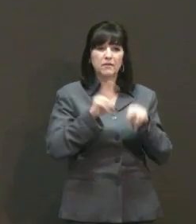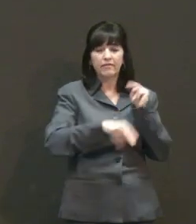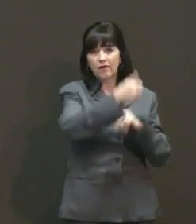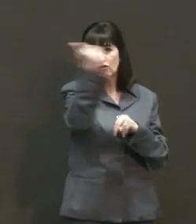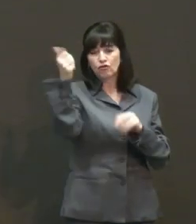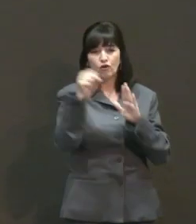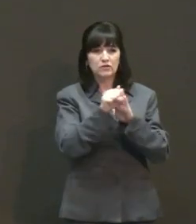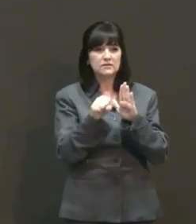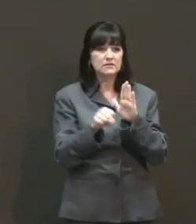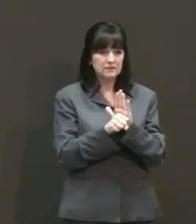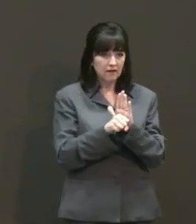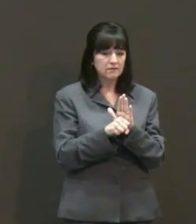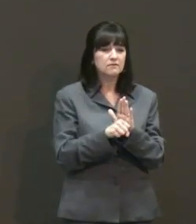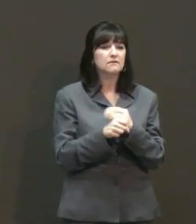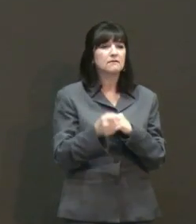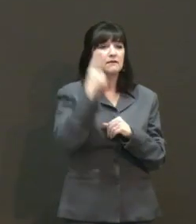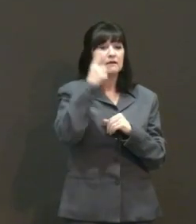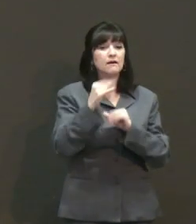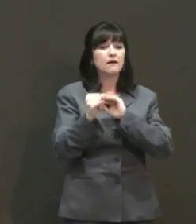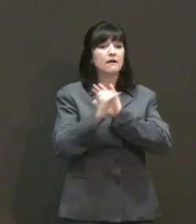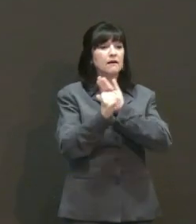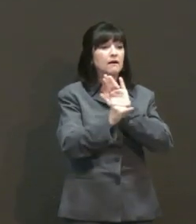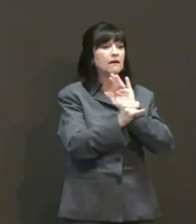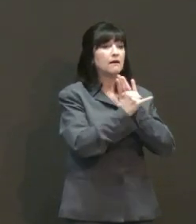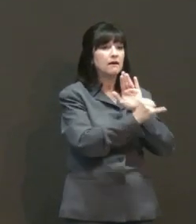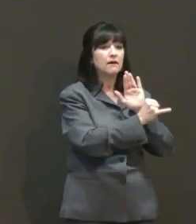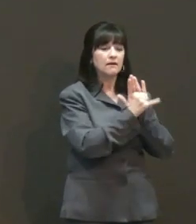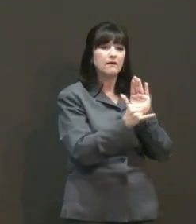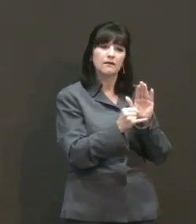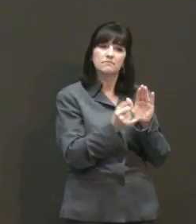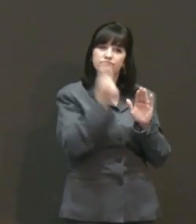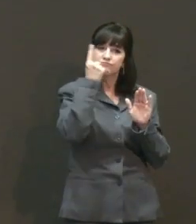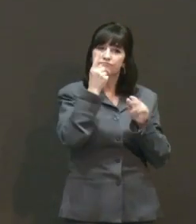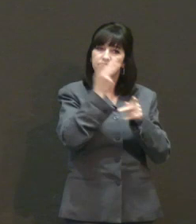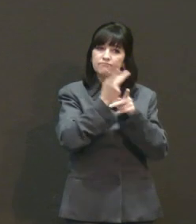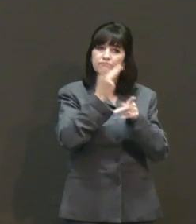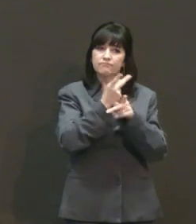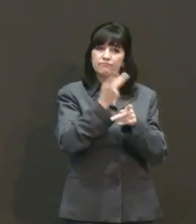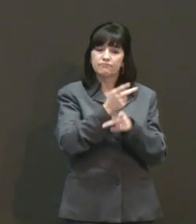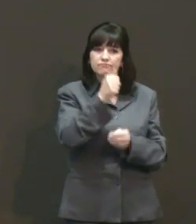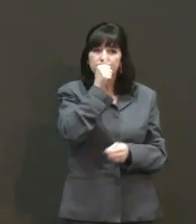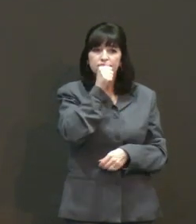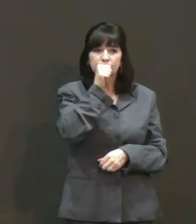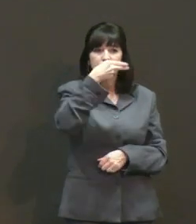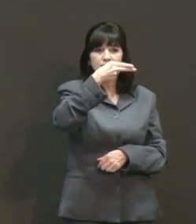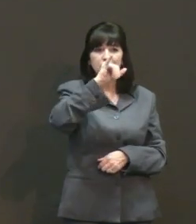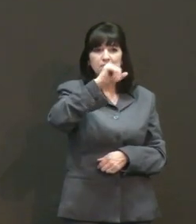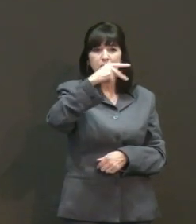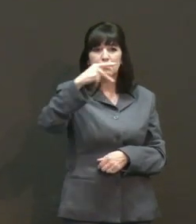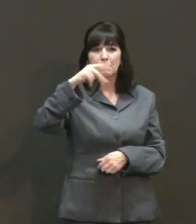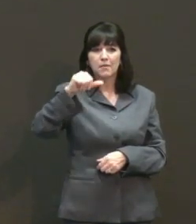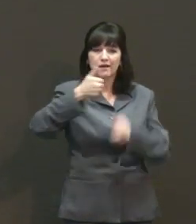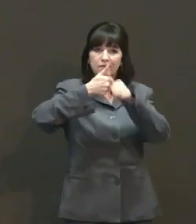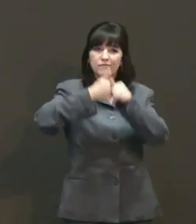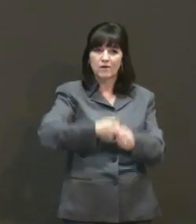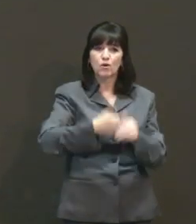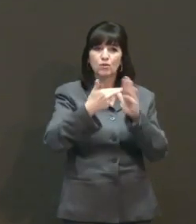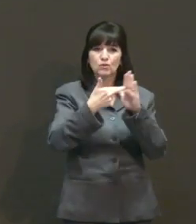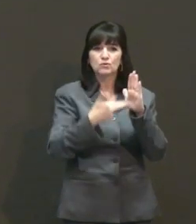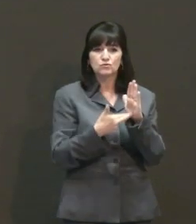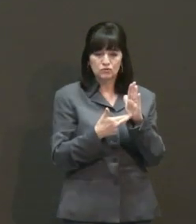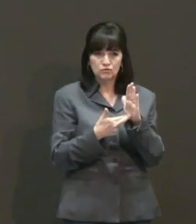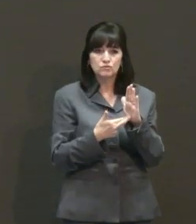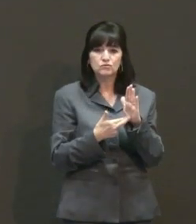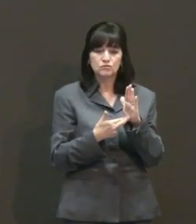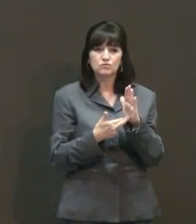importantly, identify individual cases in terms of HIPAA restrictions. So we've tried to make available the data that